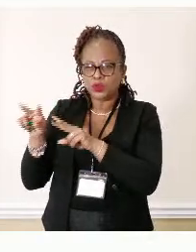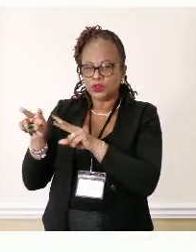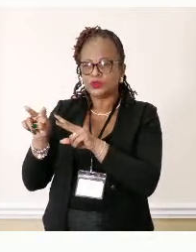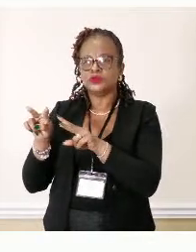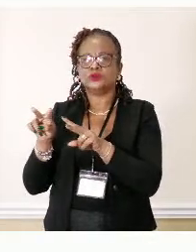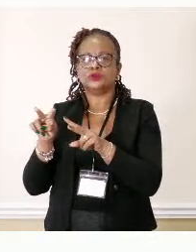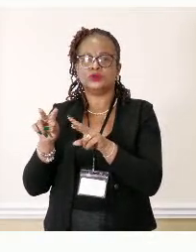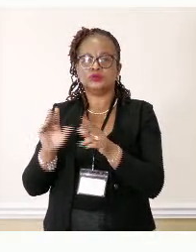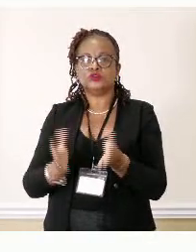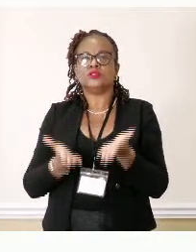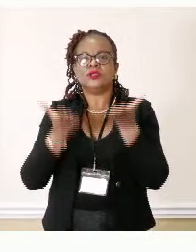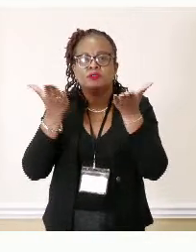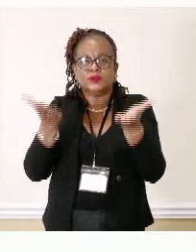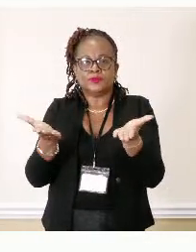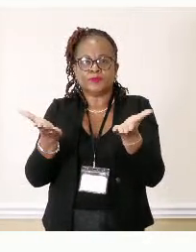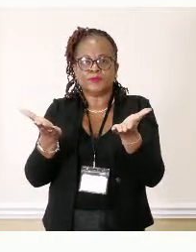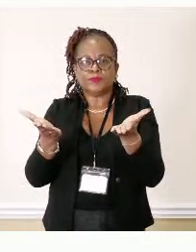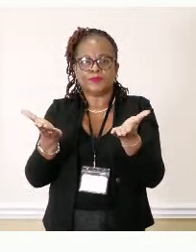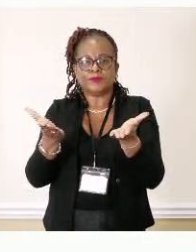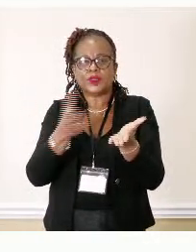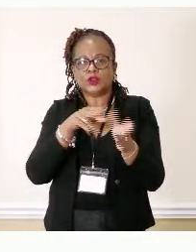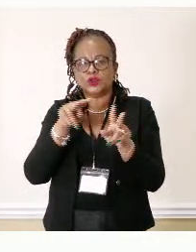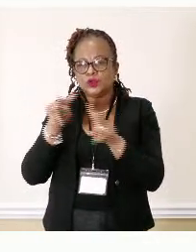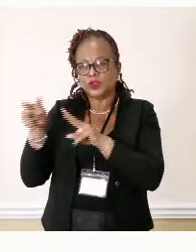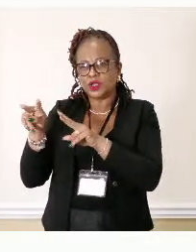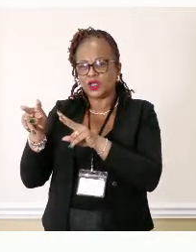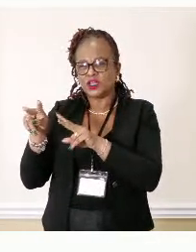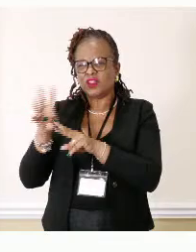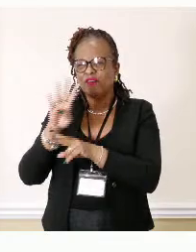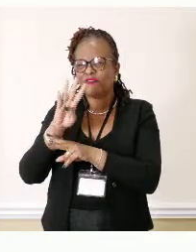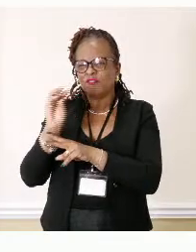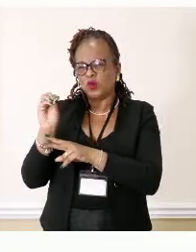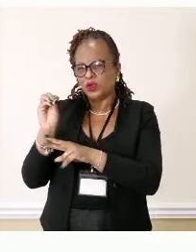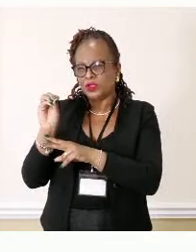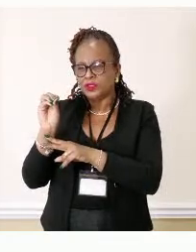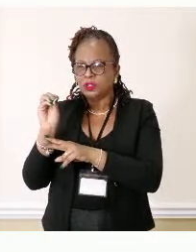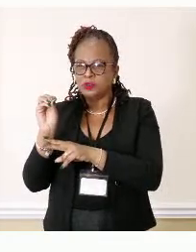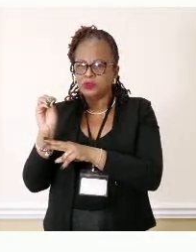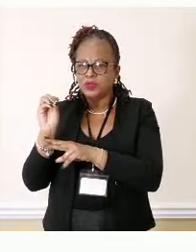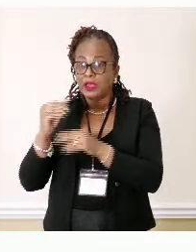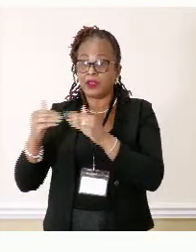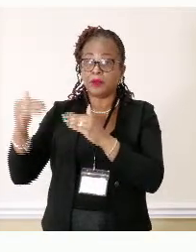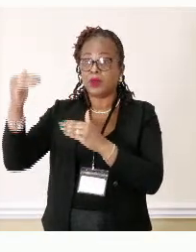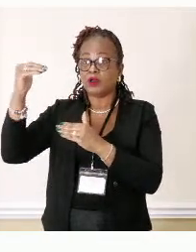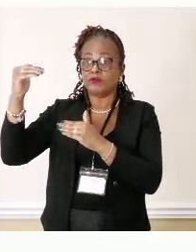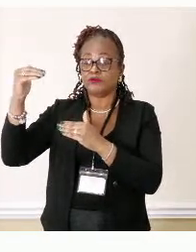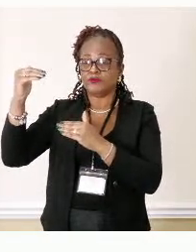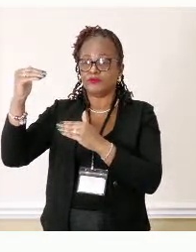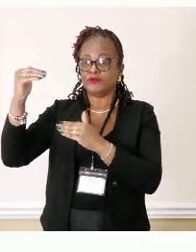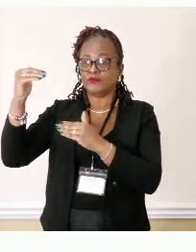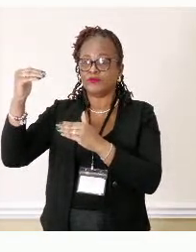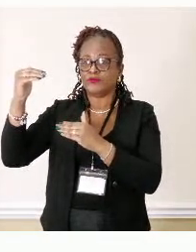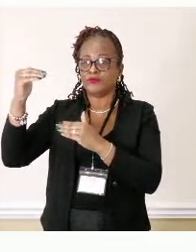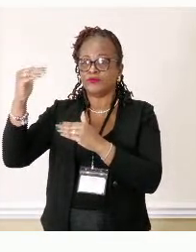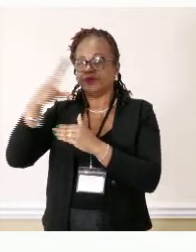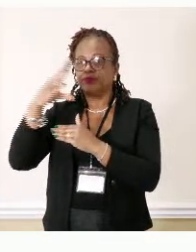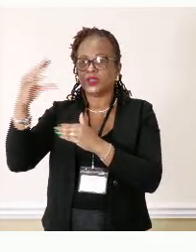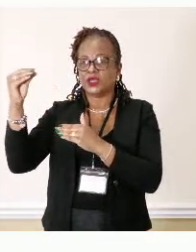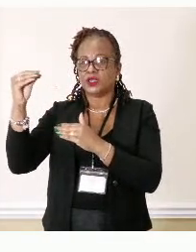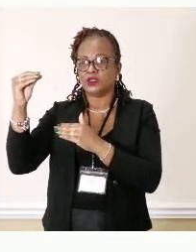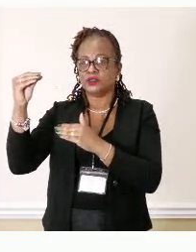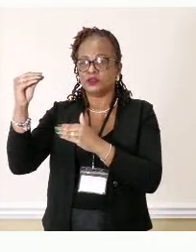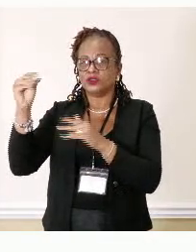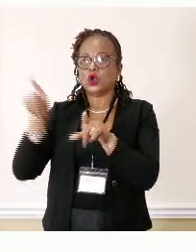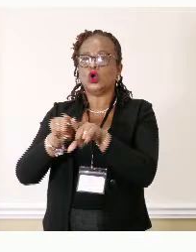this presented here, and you look at the 40 and above. And of note